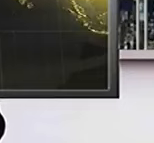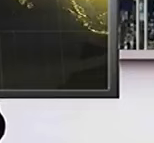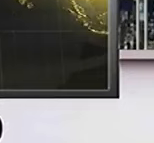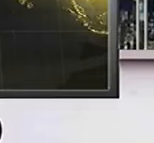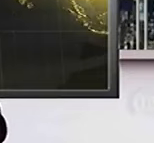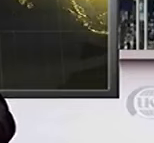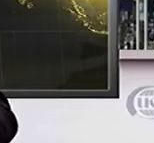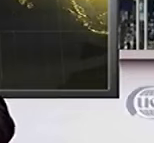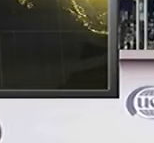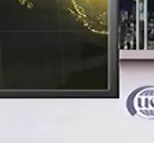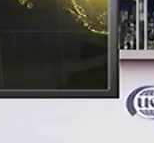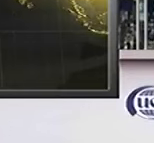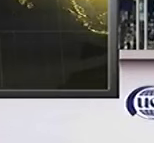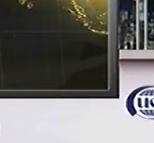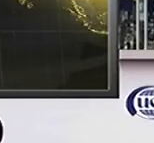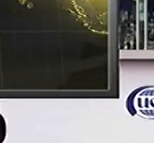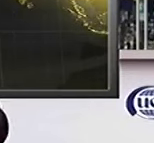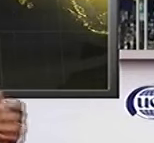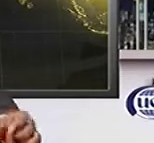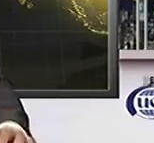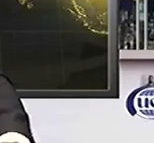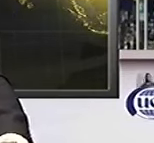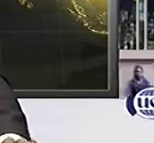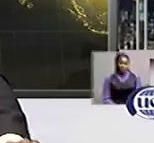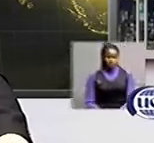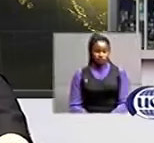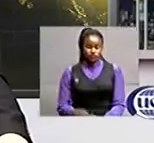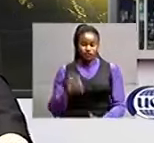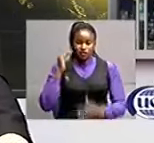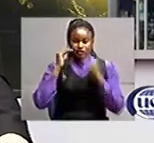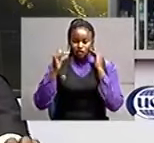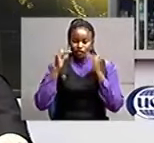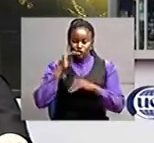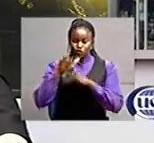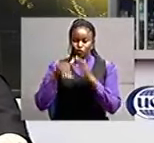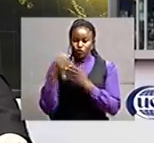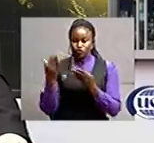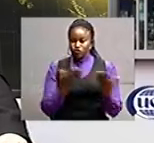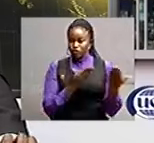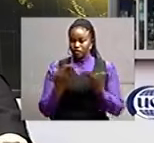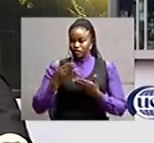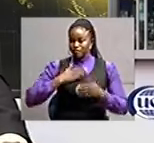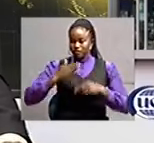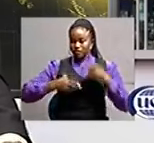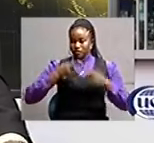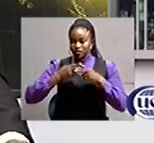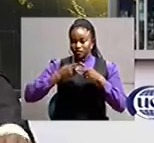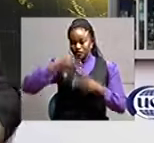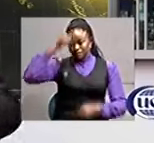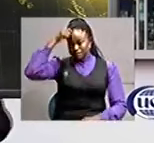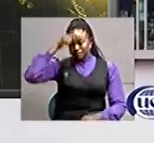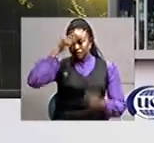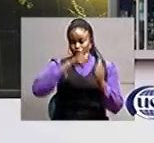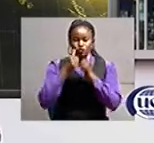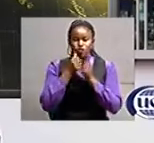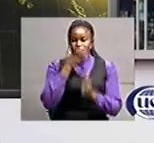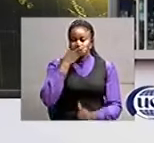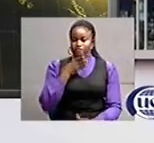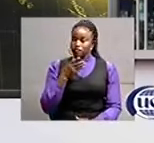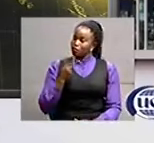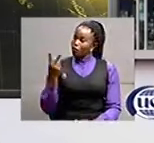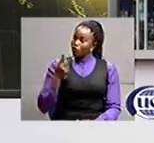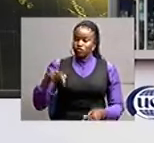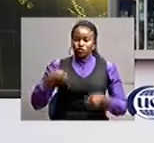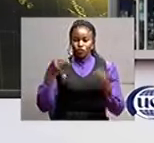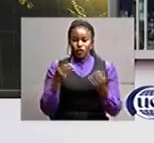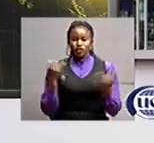hello there and welcome once again on sign language i'll be joined shortly by elizabeth nakakoni and i am edward rukidi